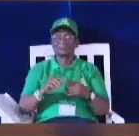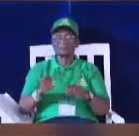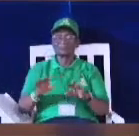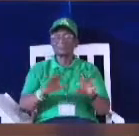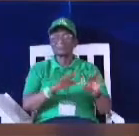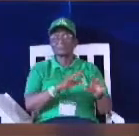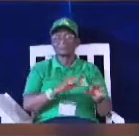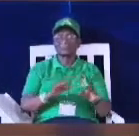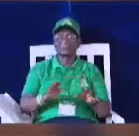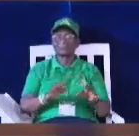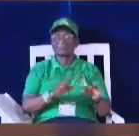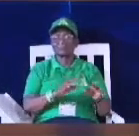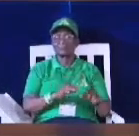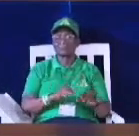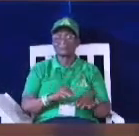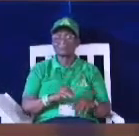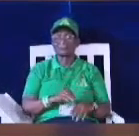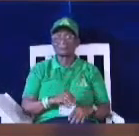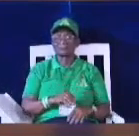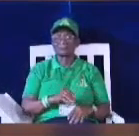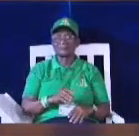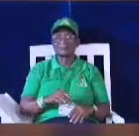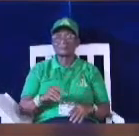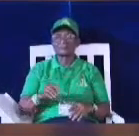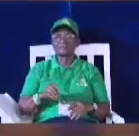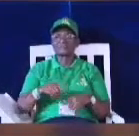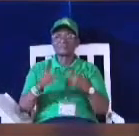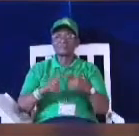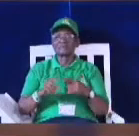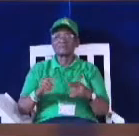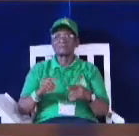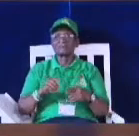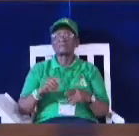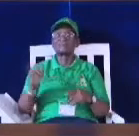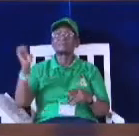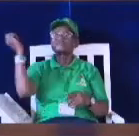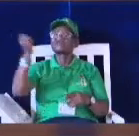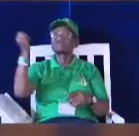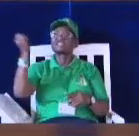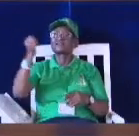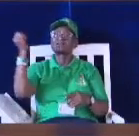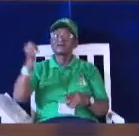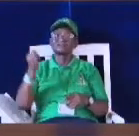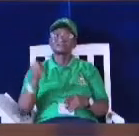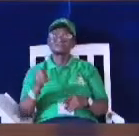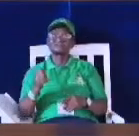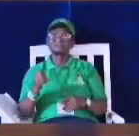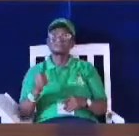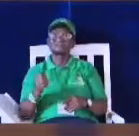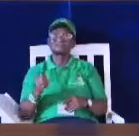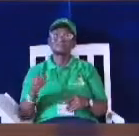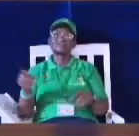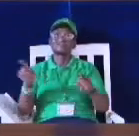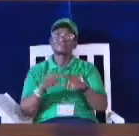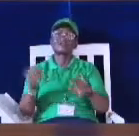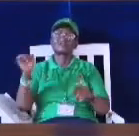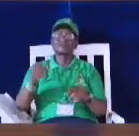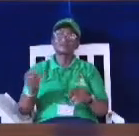riverine area to go and evangelize. So they were staying in